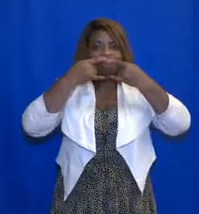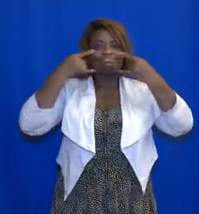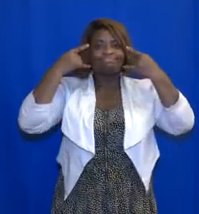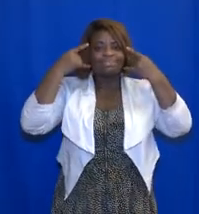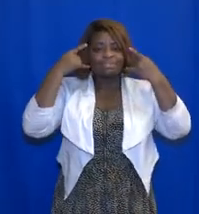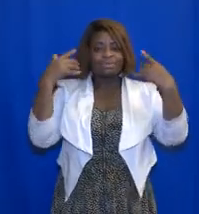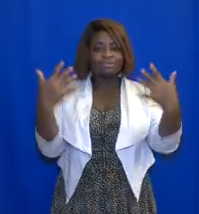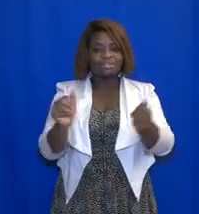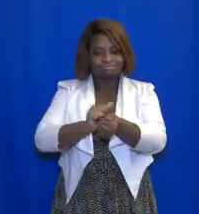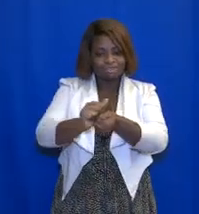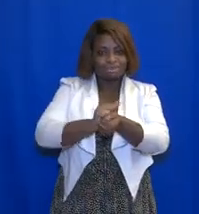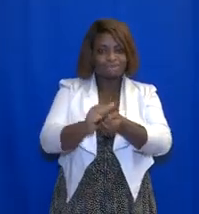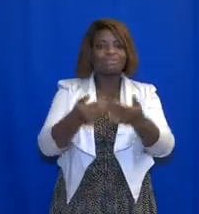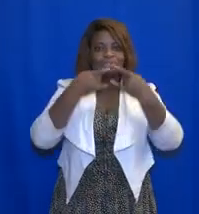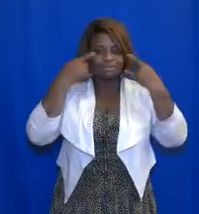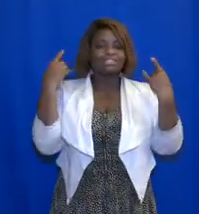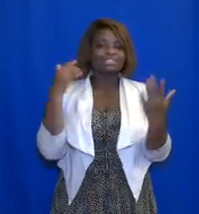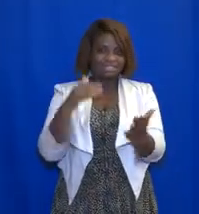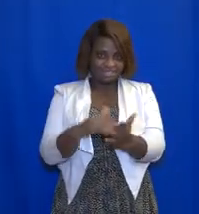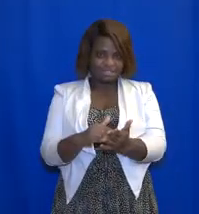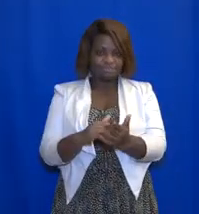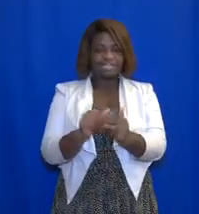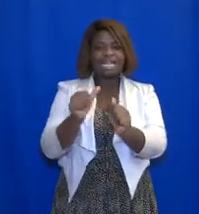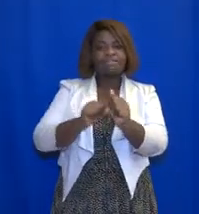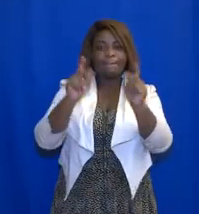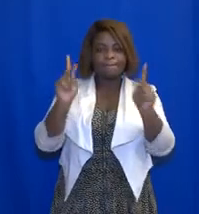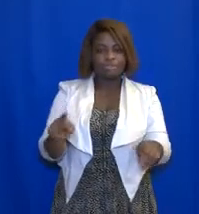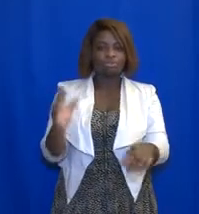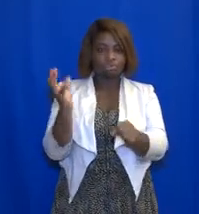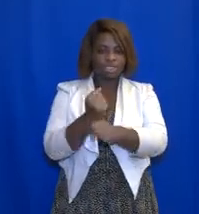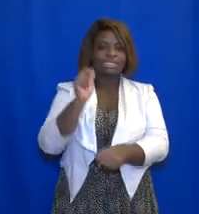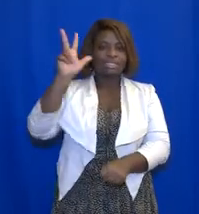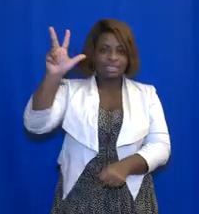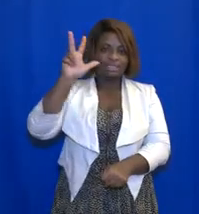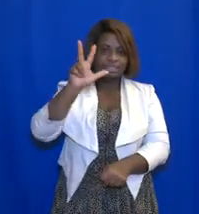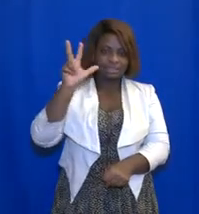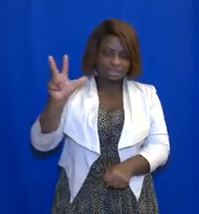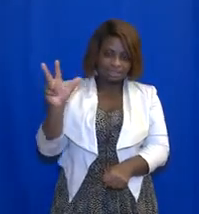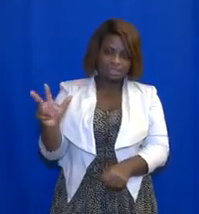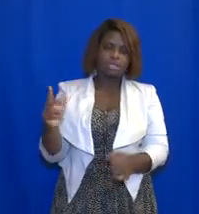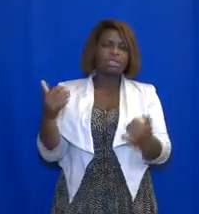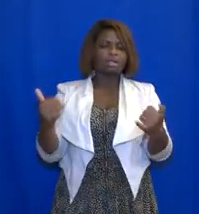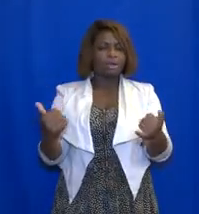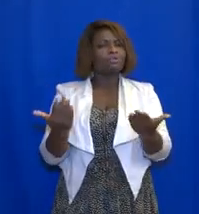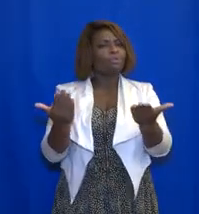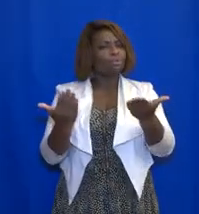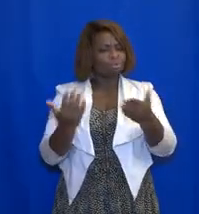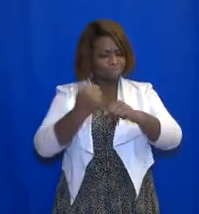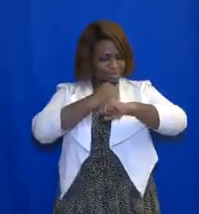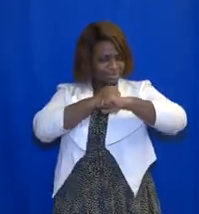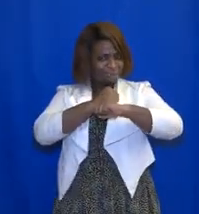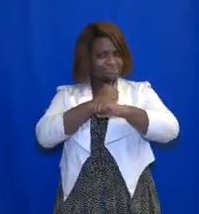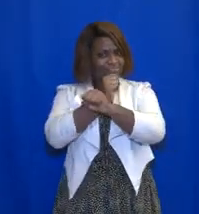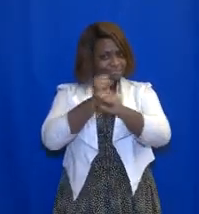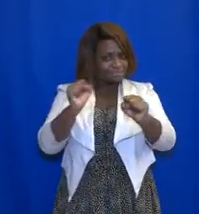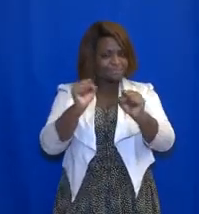masks, i.e. 3 per person, all with the intent of guaranteeing the safety of the students,